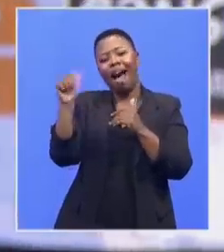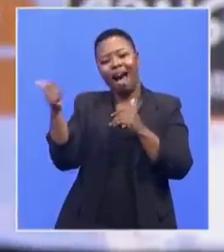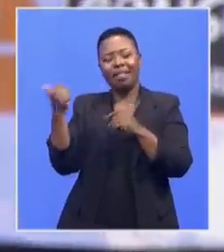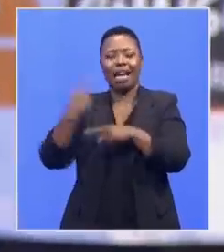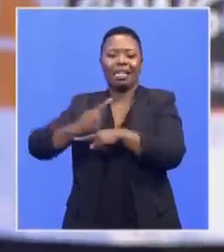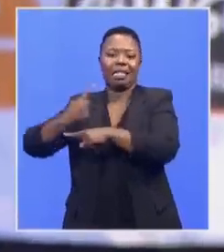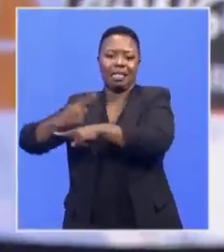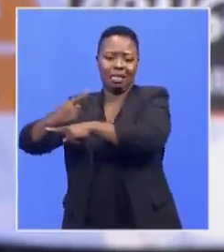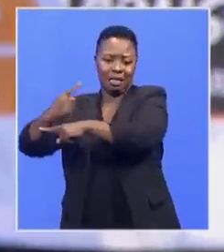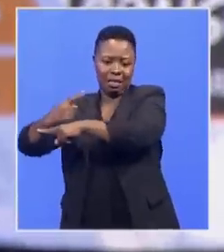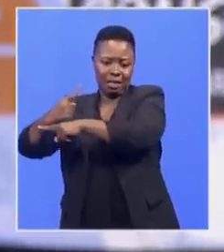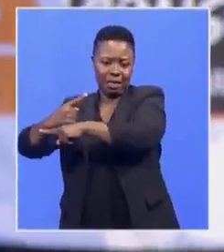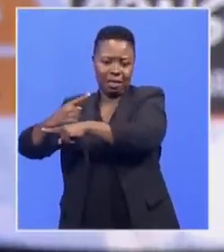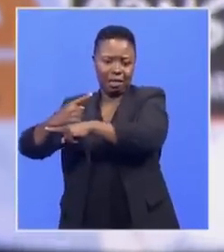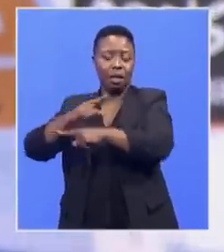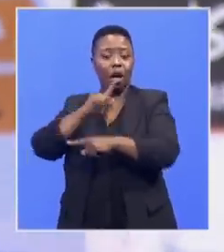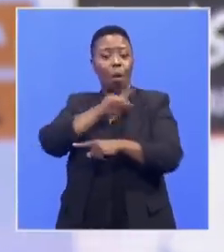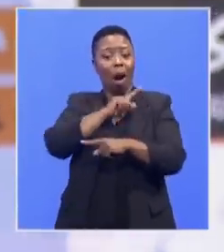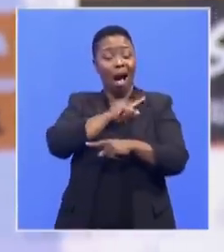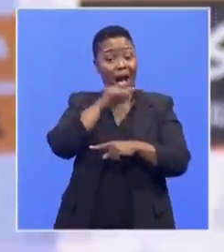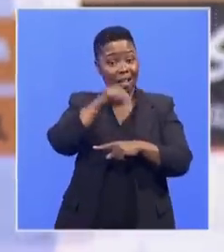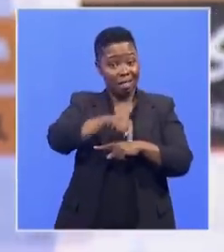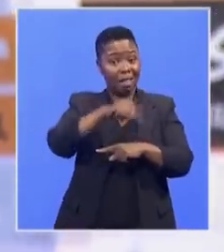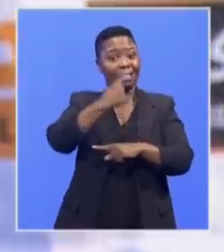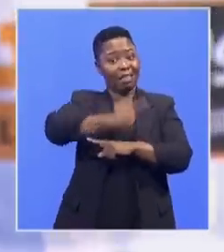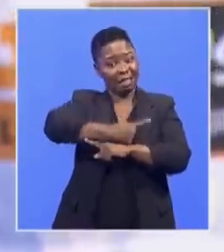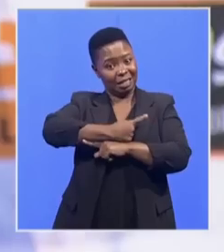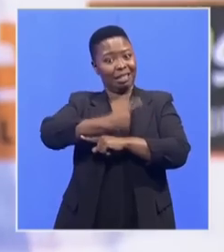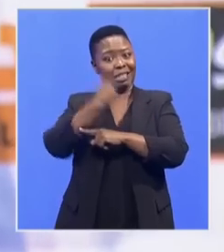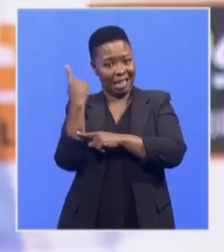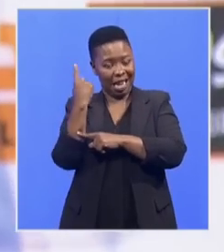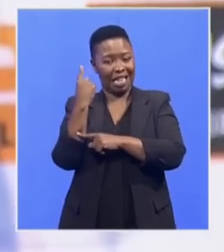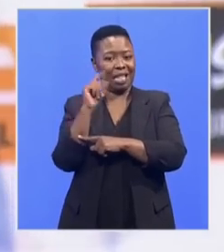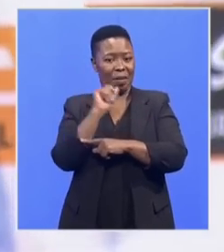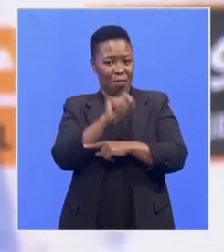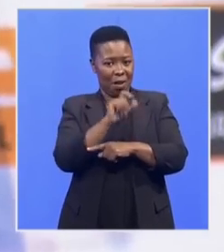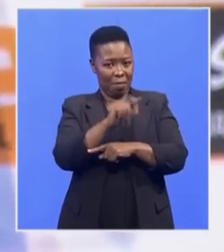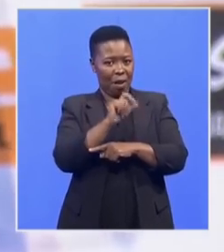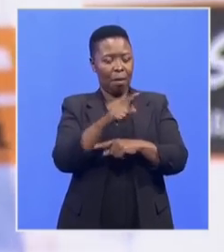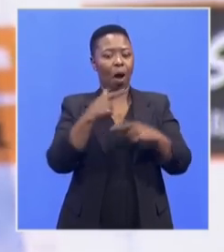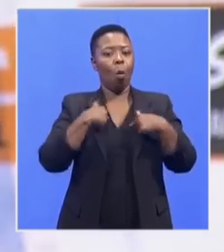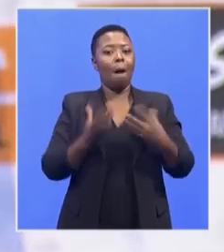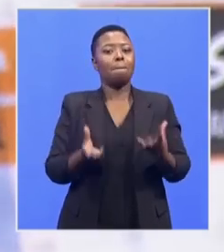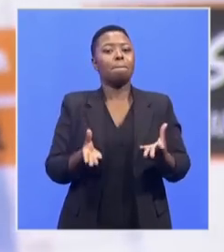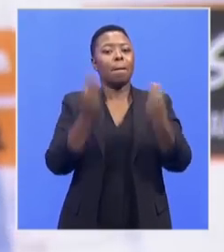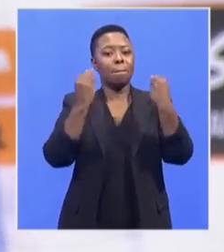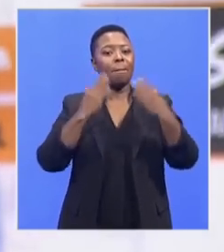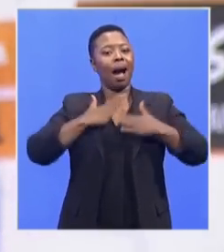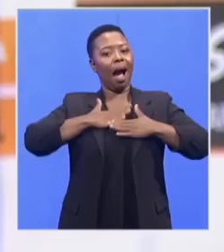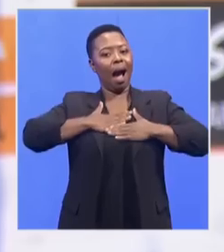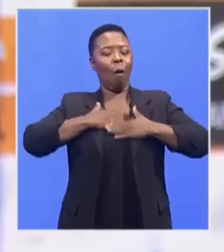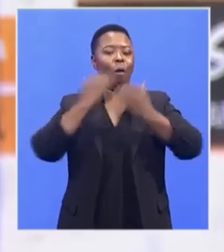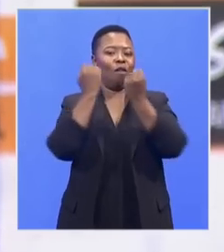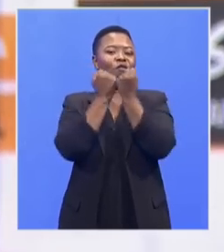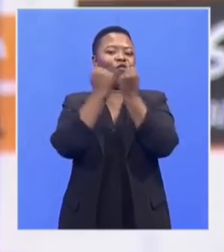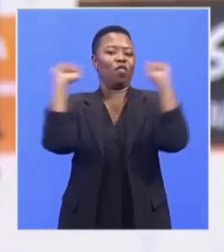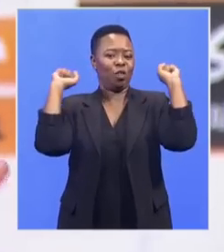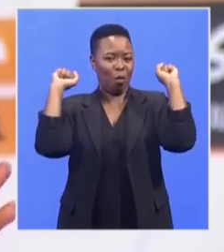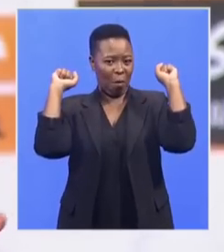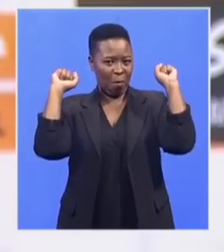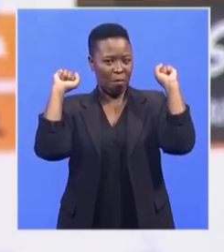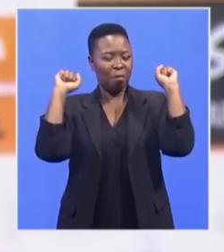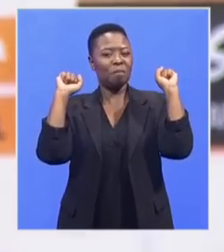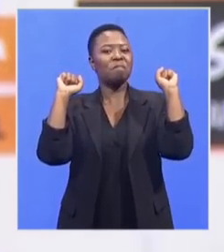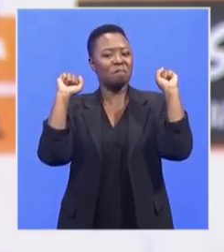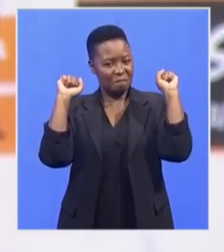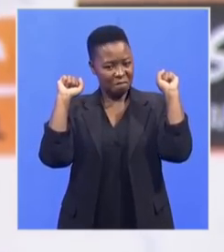obane ke ka letsatsi le ileng ra fumana tokologo ya rona. So a re ke